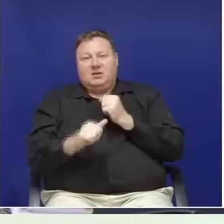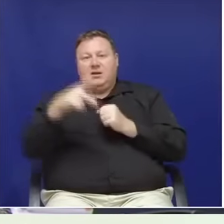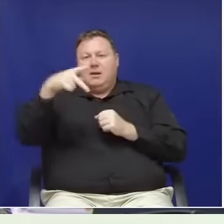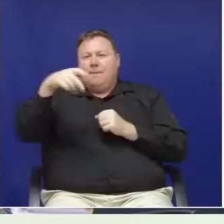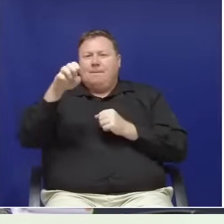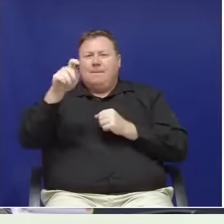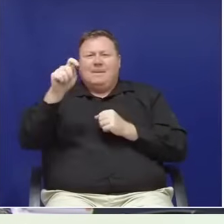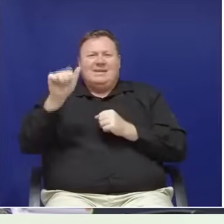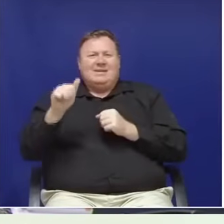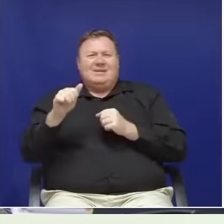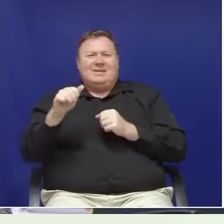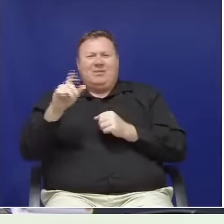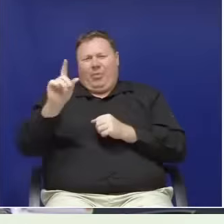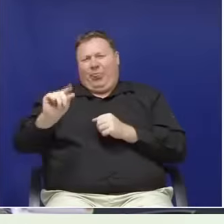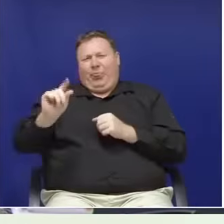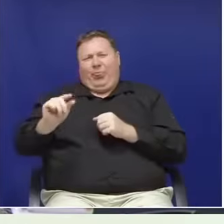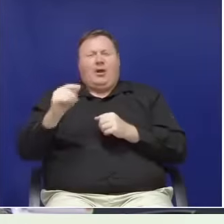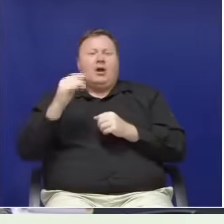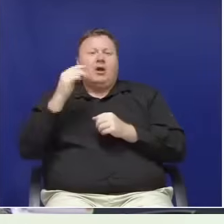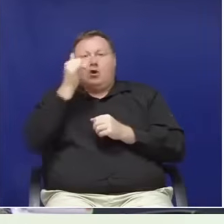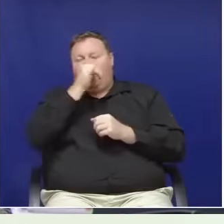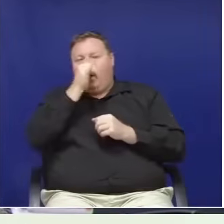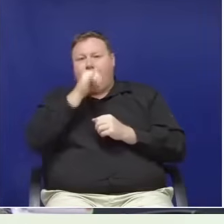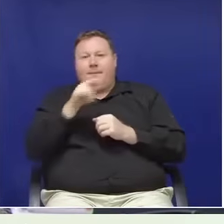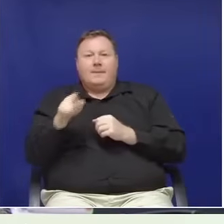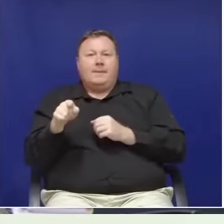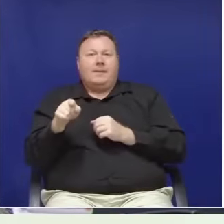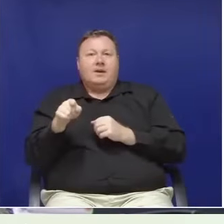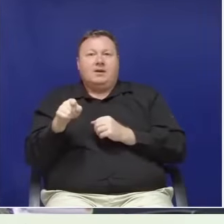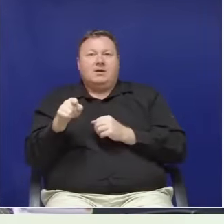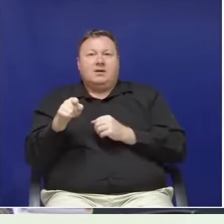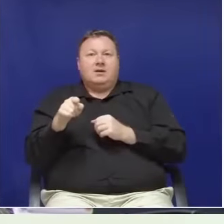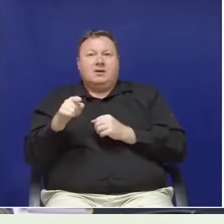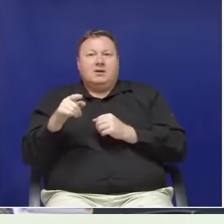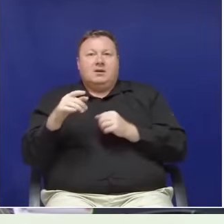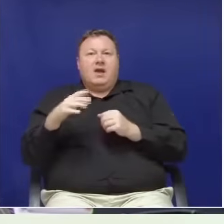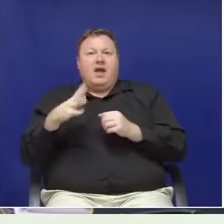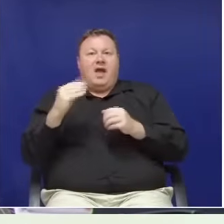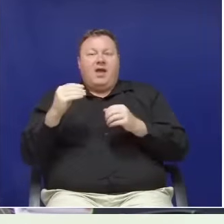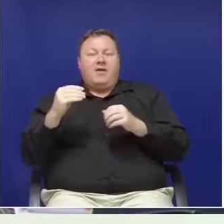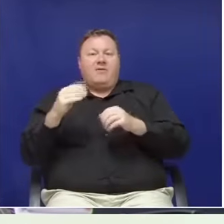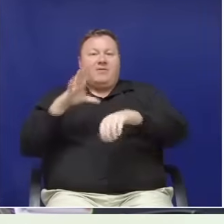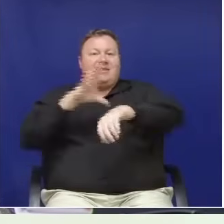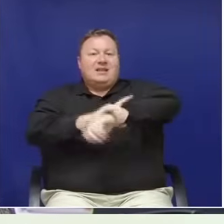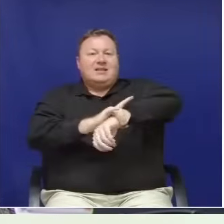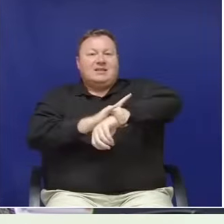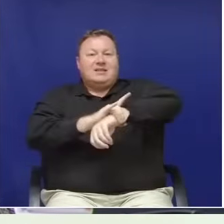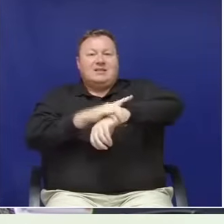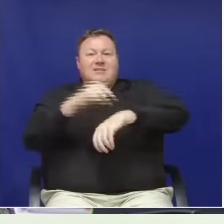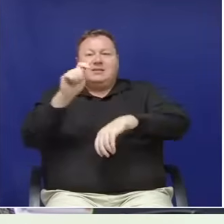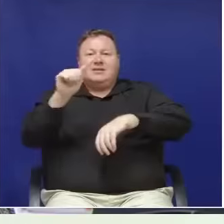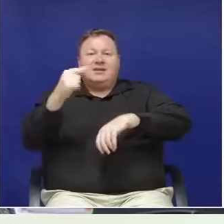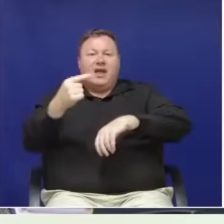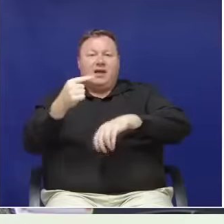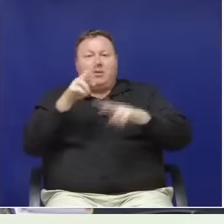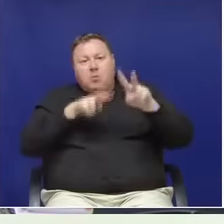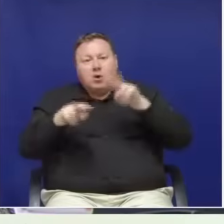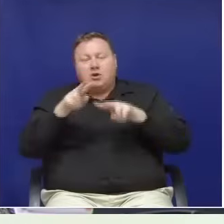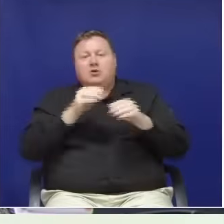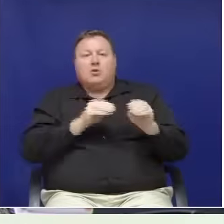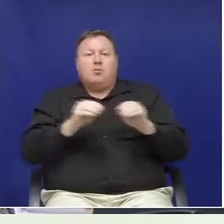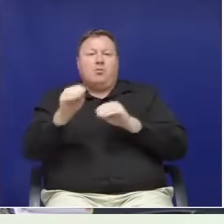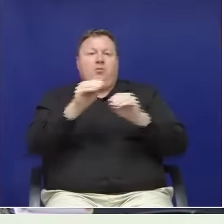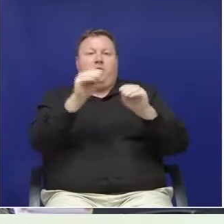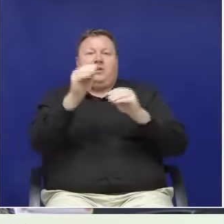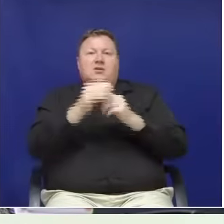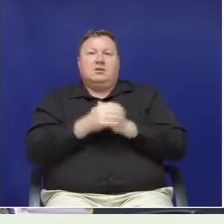crimes, would then have tags that will monitor their movement. In that way, it works effectively as